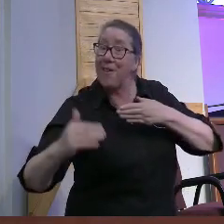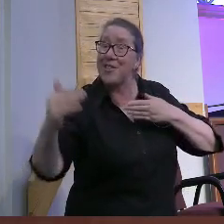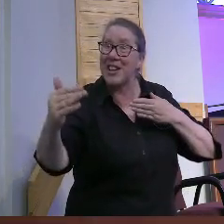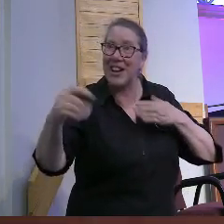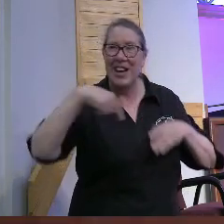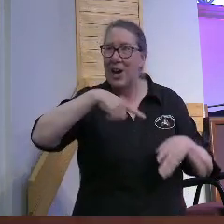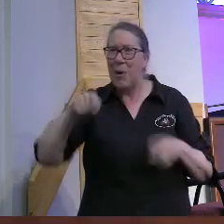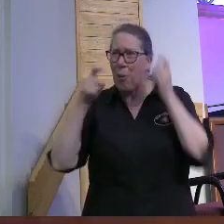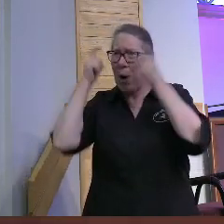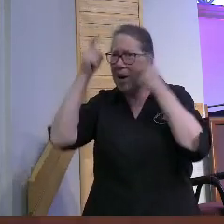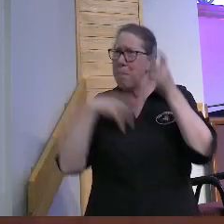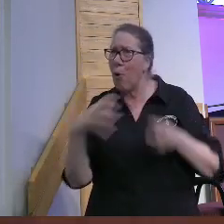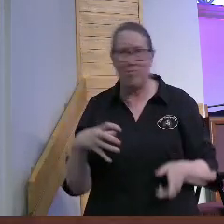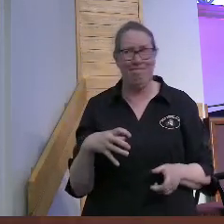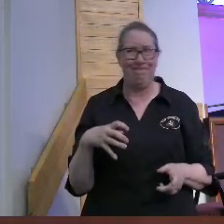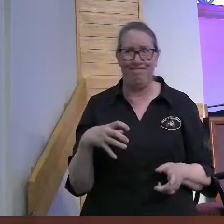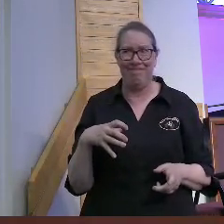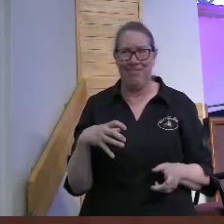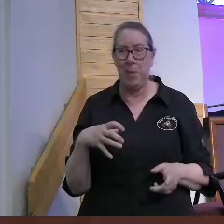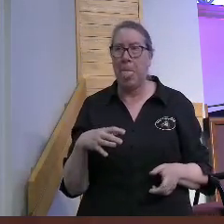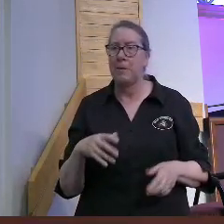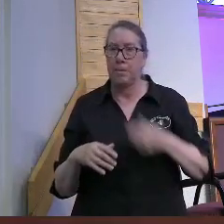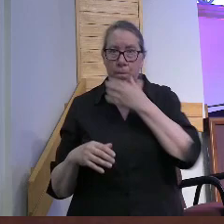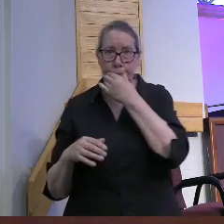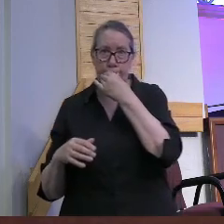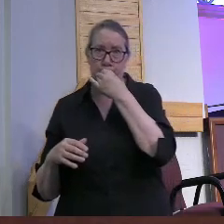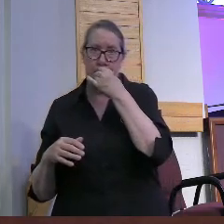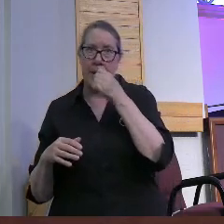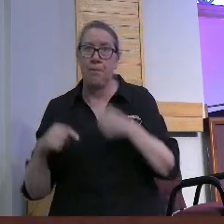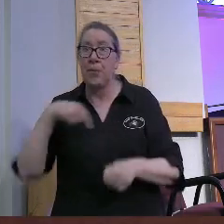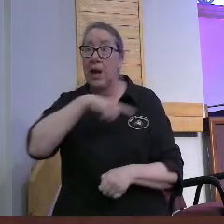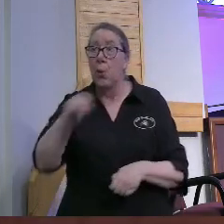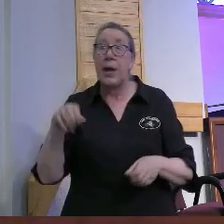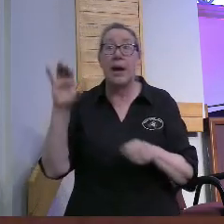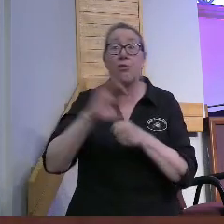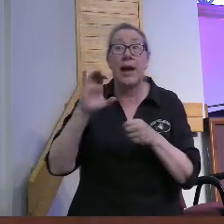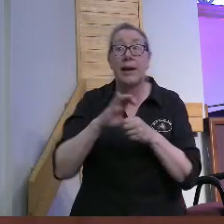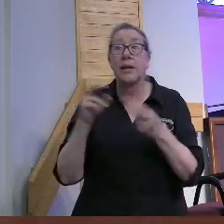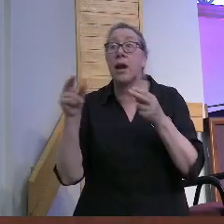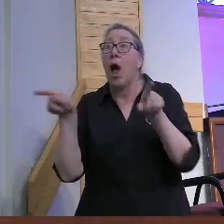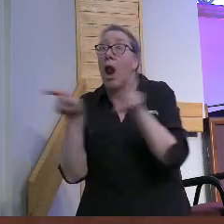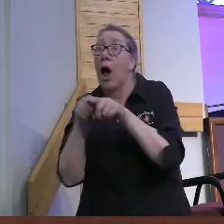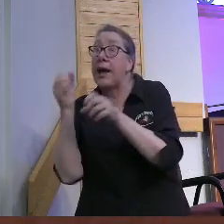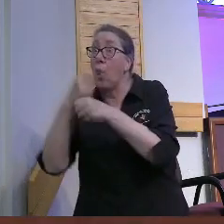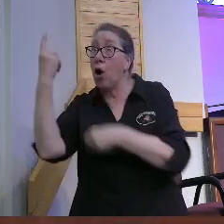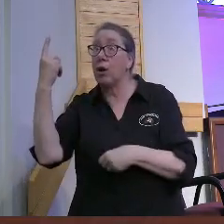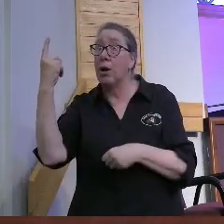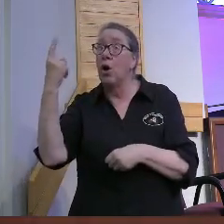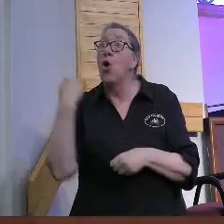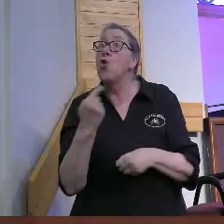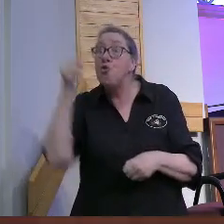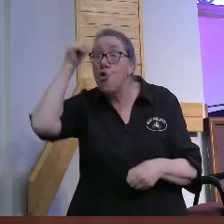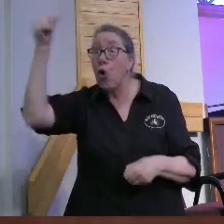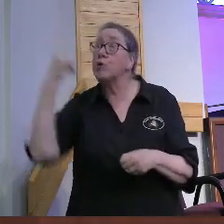we're inclined, predisposed to worry. Why? Because we were not created like God. We're not like God who knows